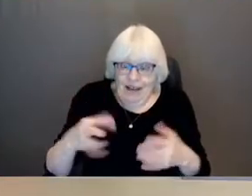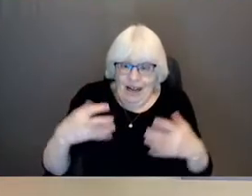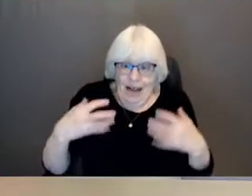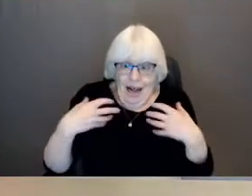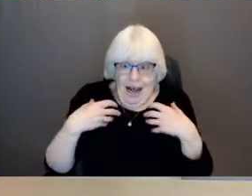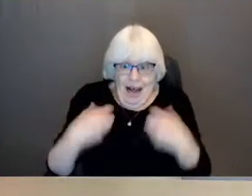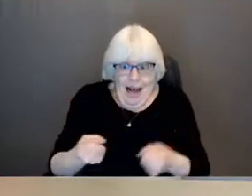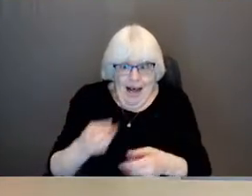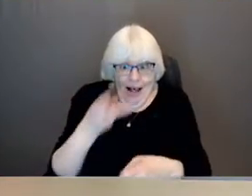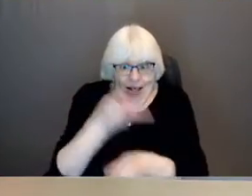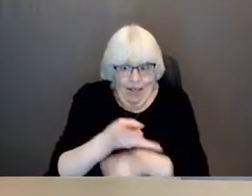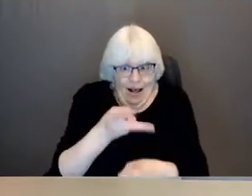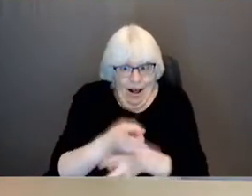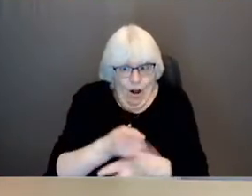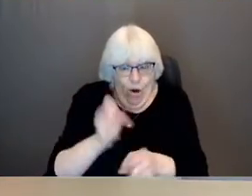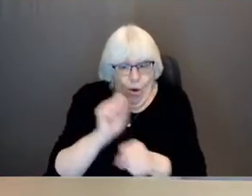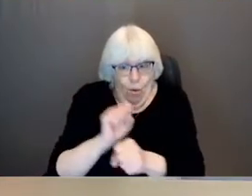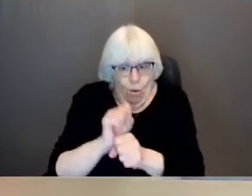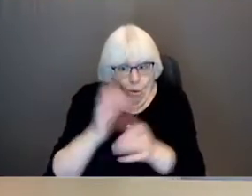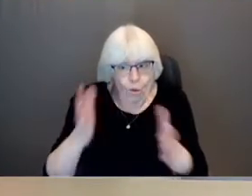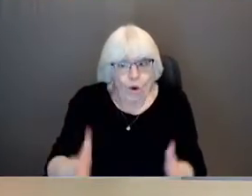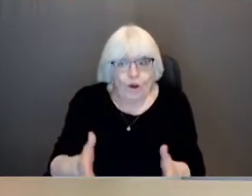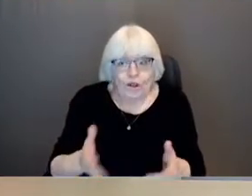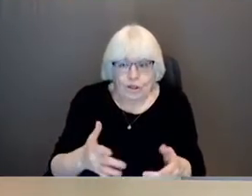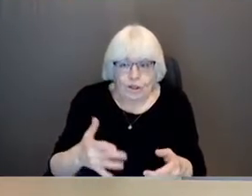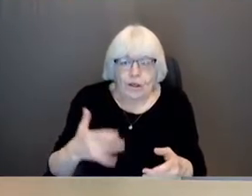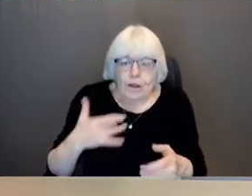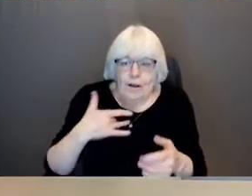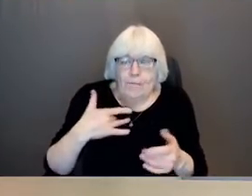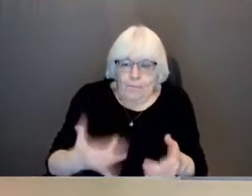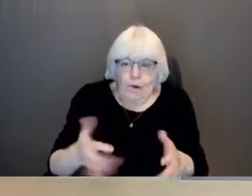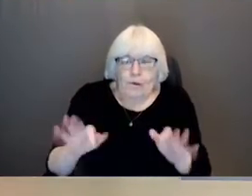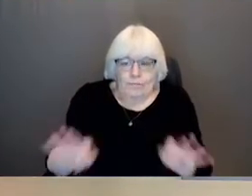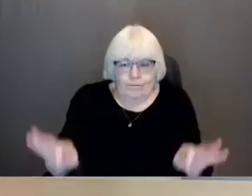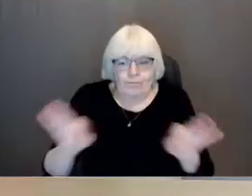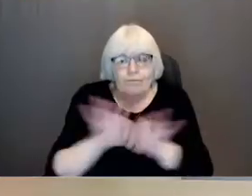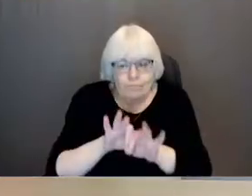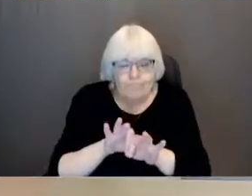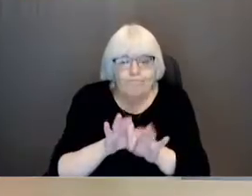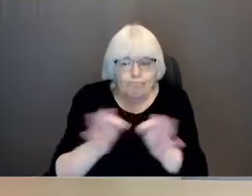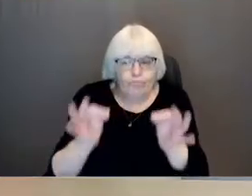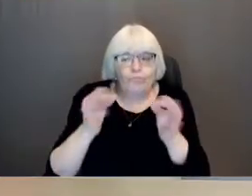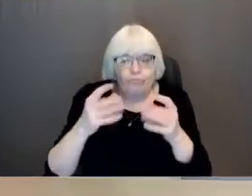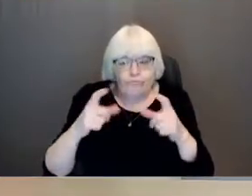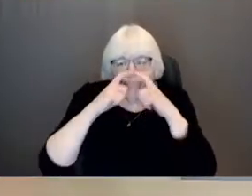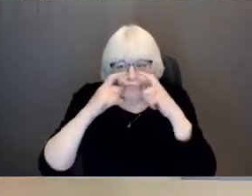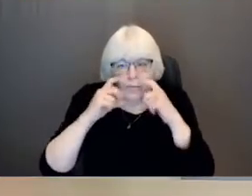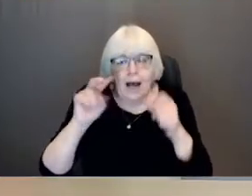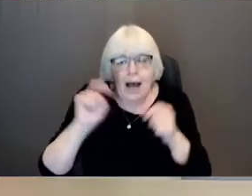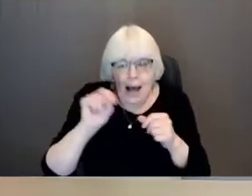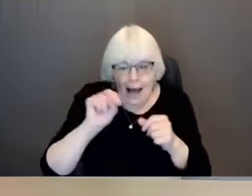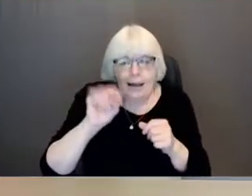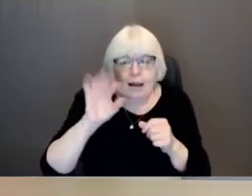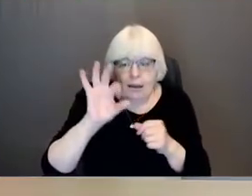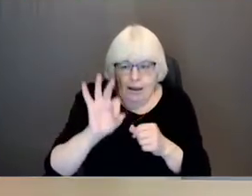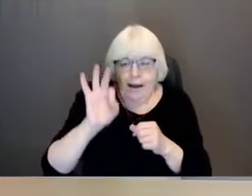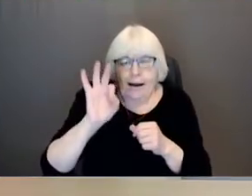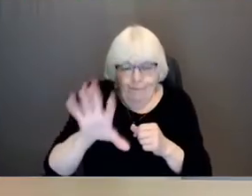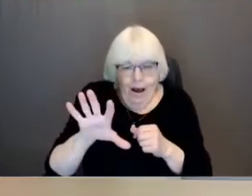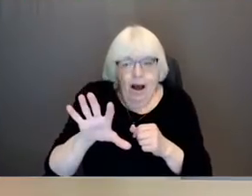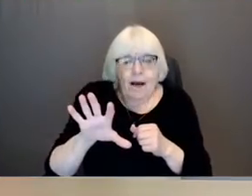often will wear a eye protection with it, and because they're looking after people who may be coughing on